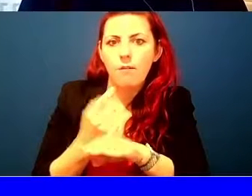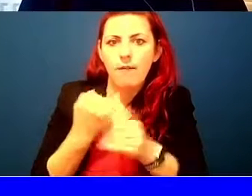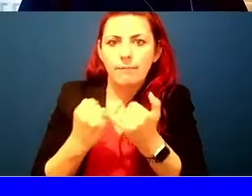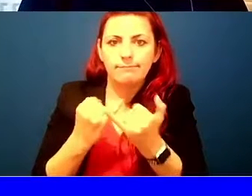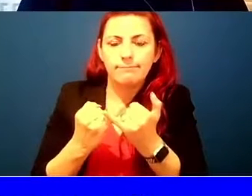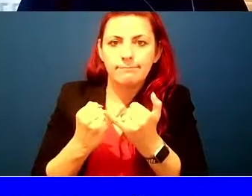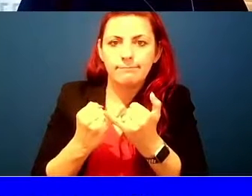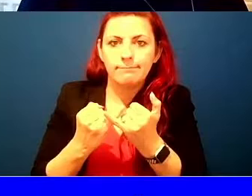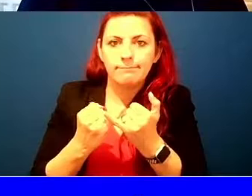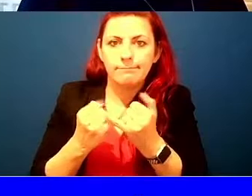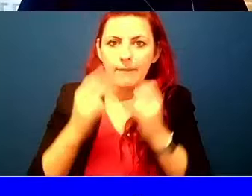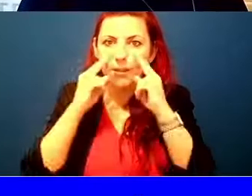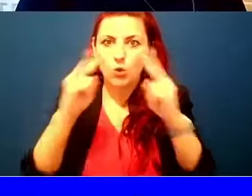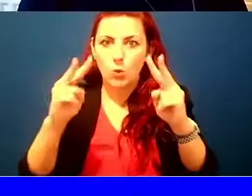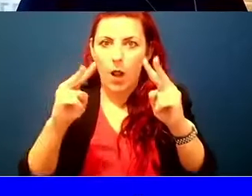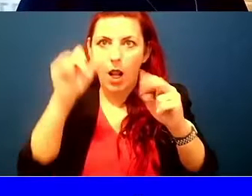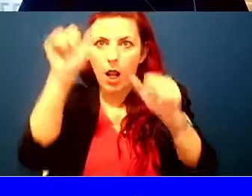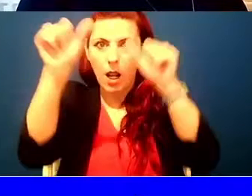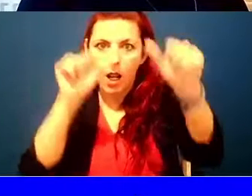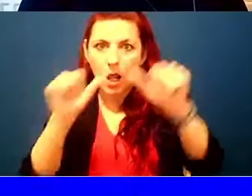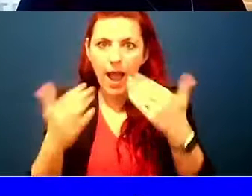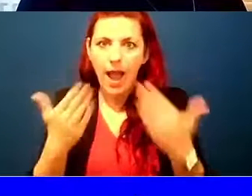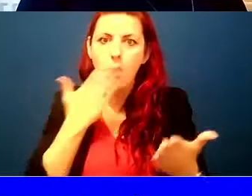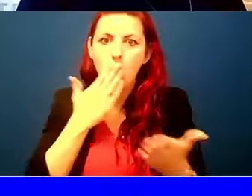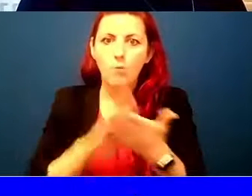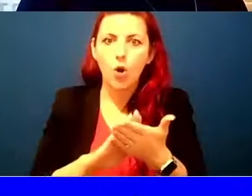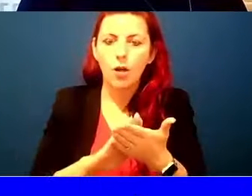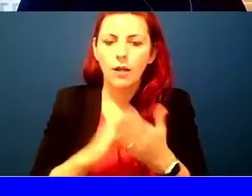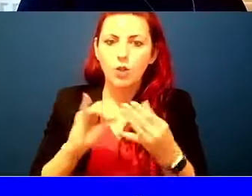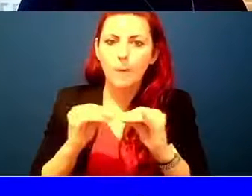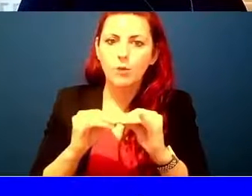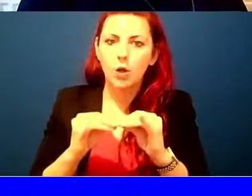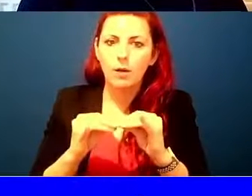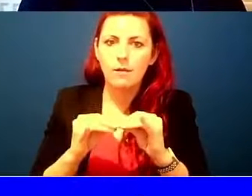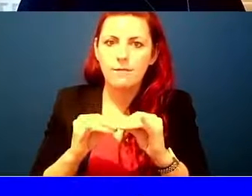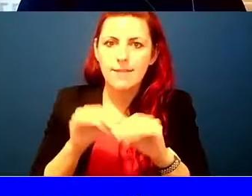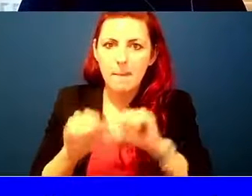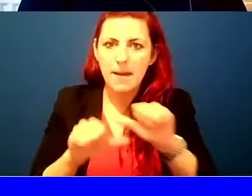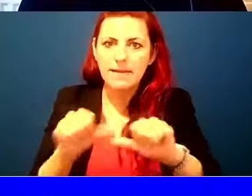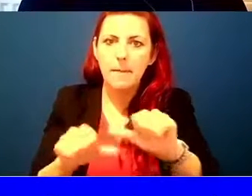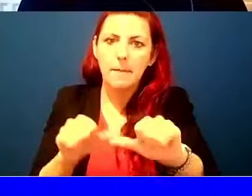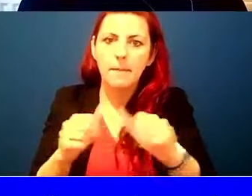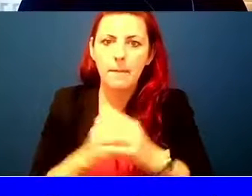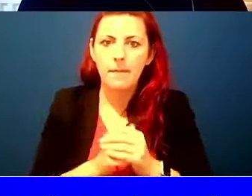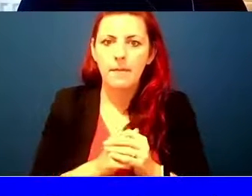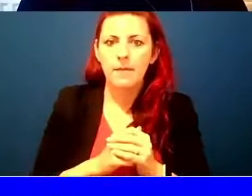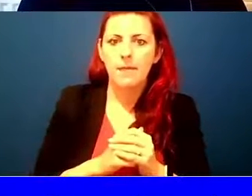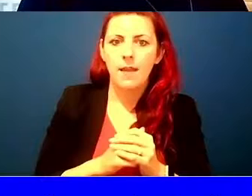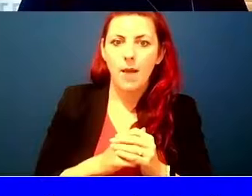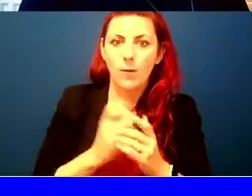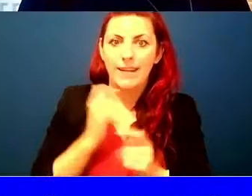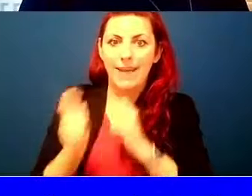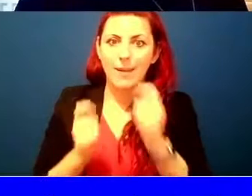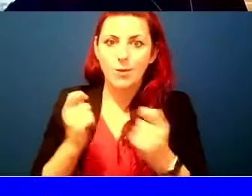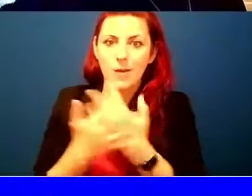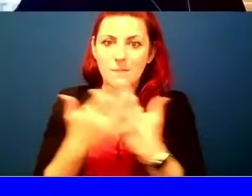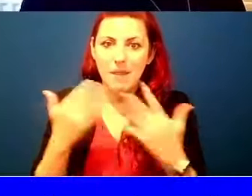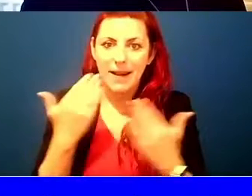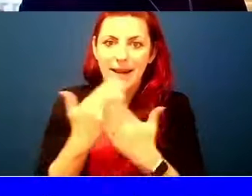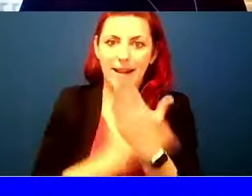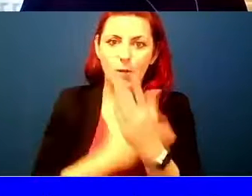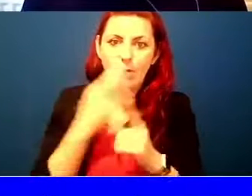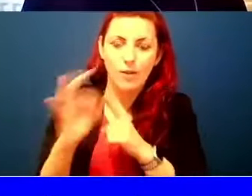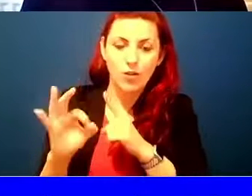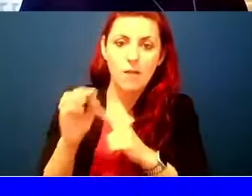actually do that, that could then be disseminated among as many legal professionals as possible. So I think those